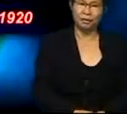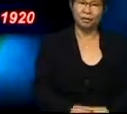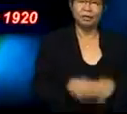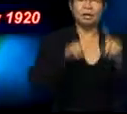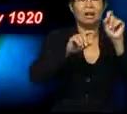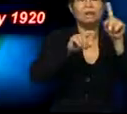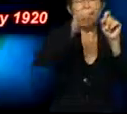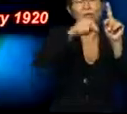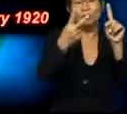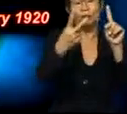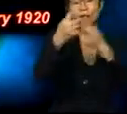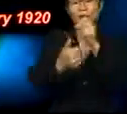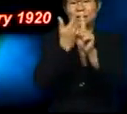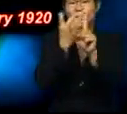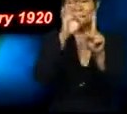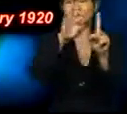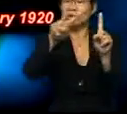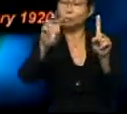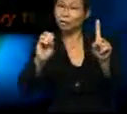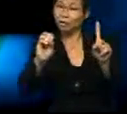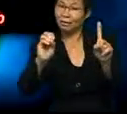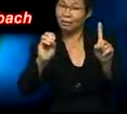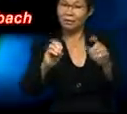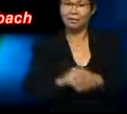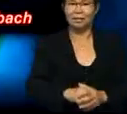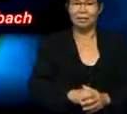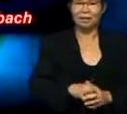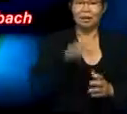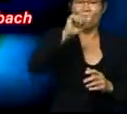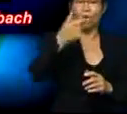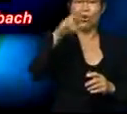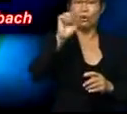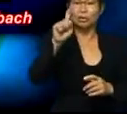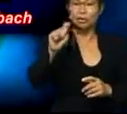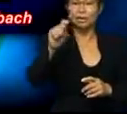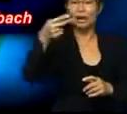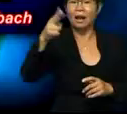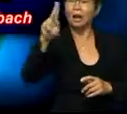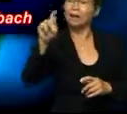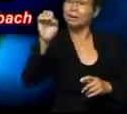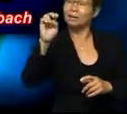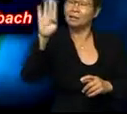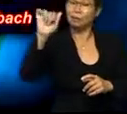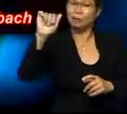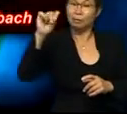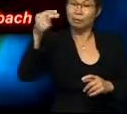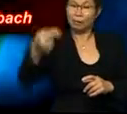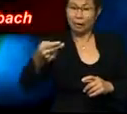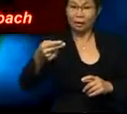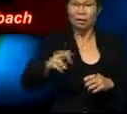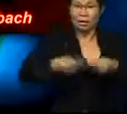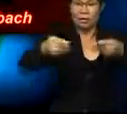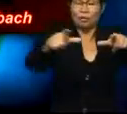On the 11th of February 1920, August Huttenbach was issued a license